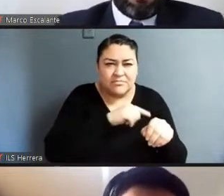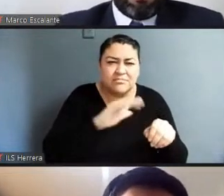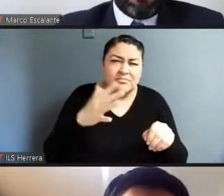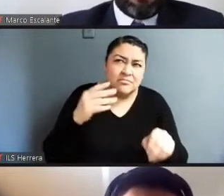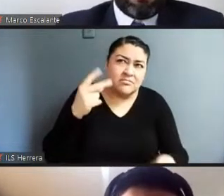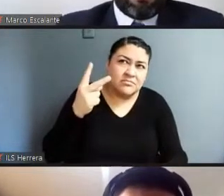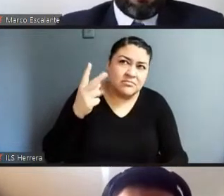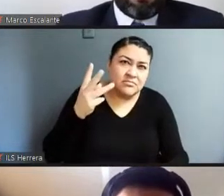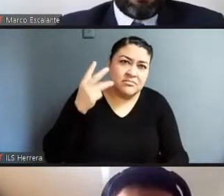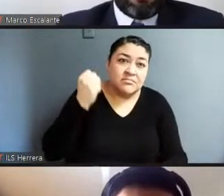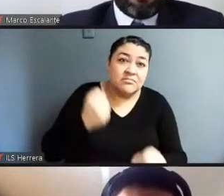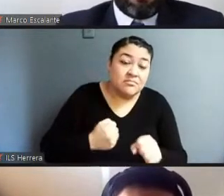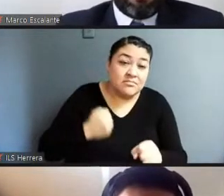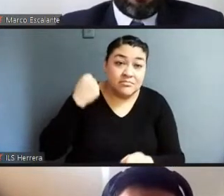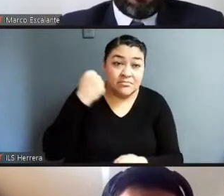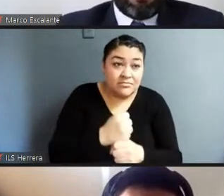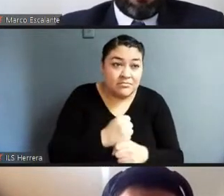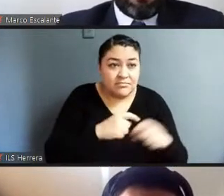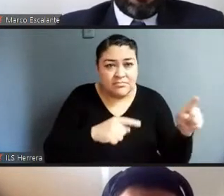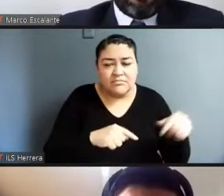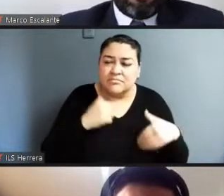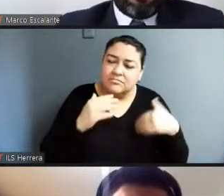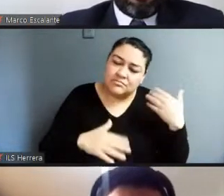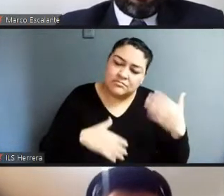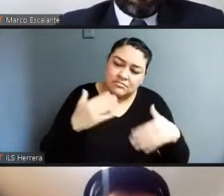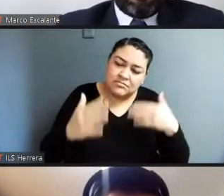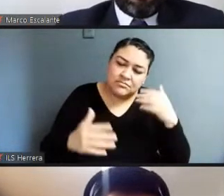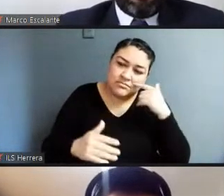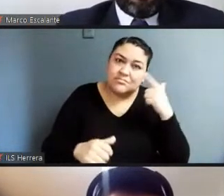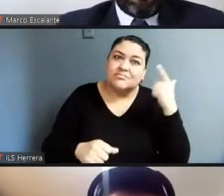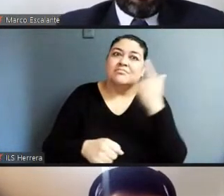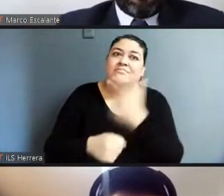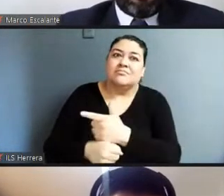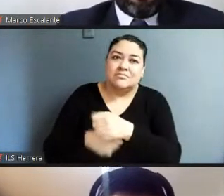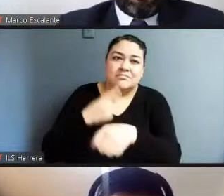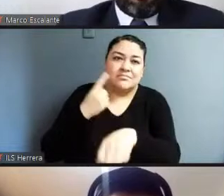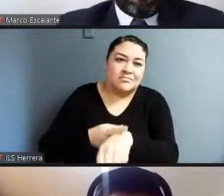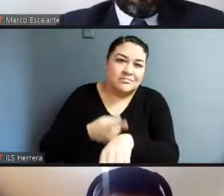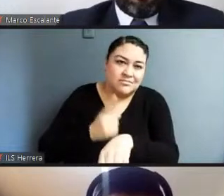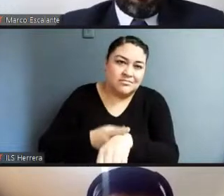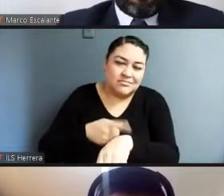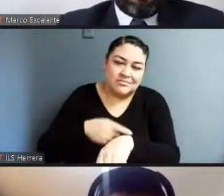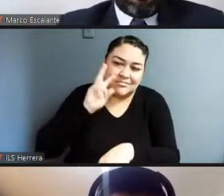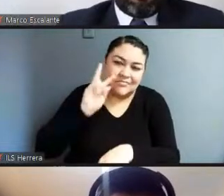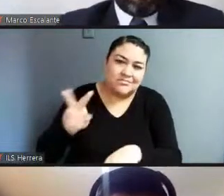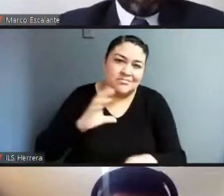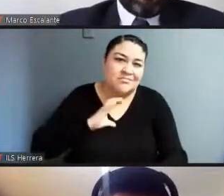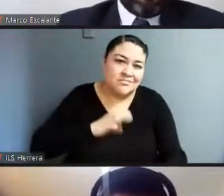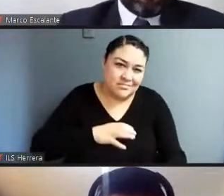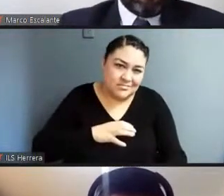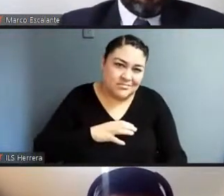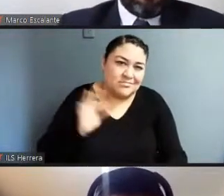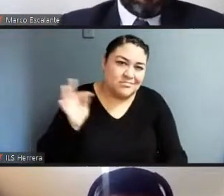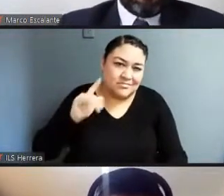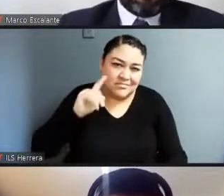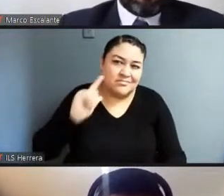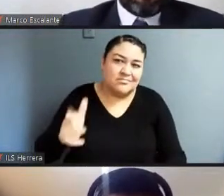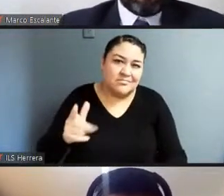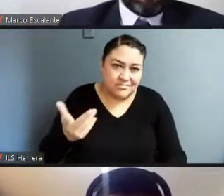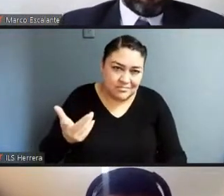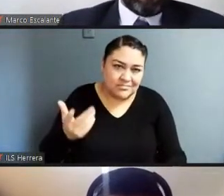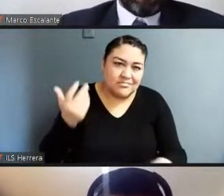us from having 2 or 3 years during which they detect, for instance, a condition like